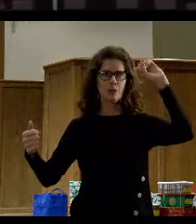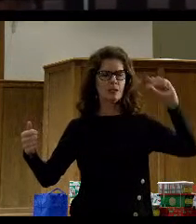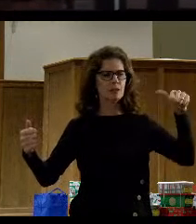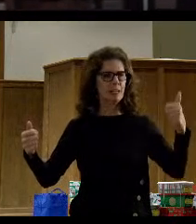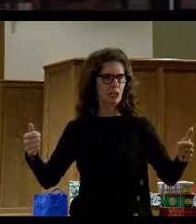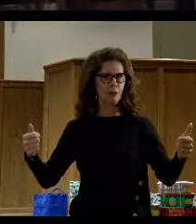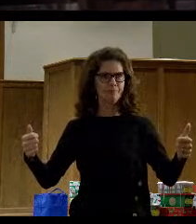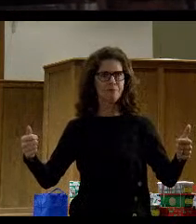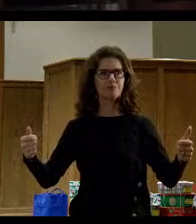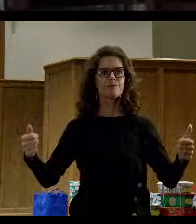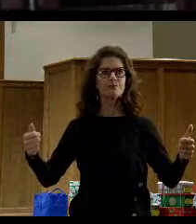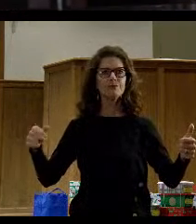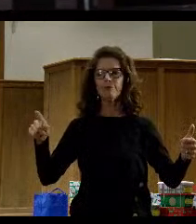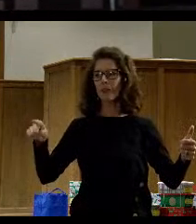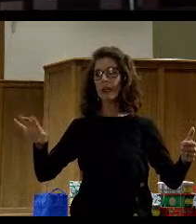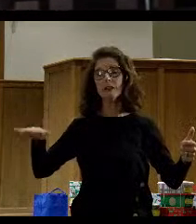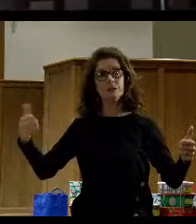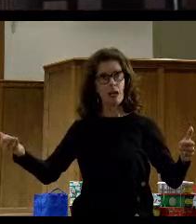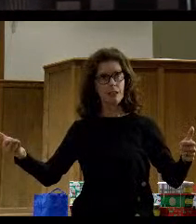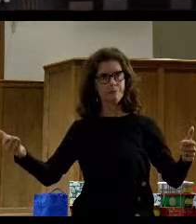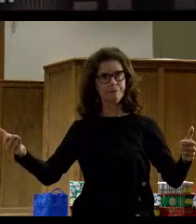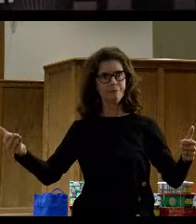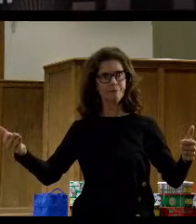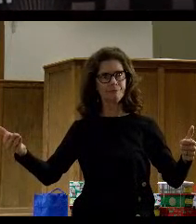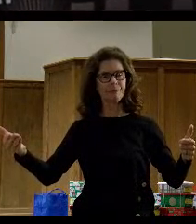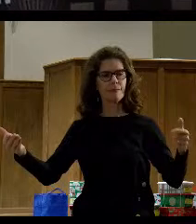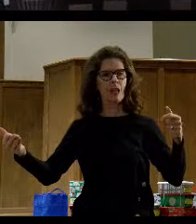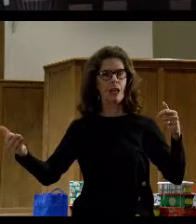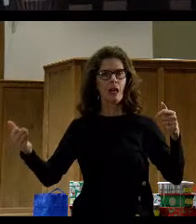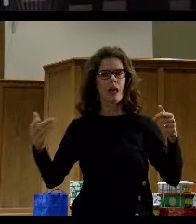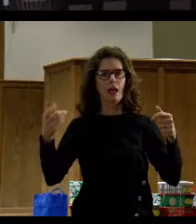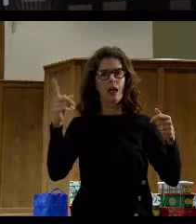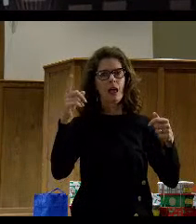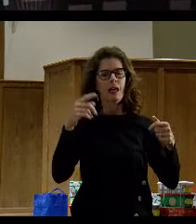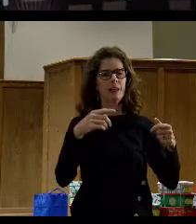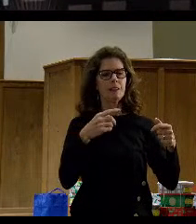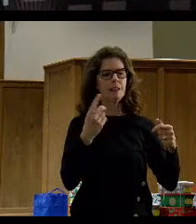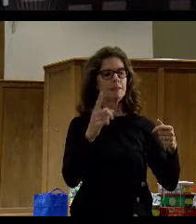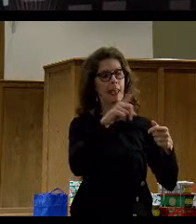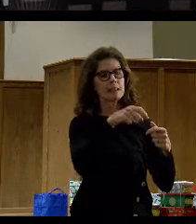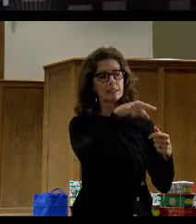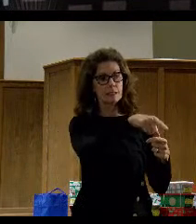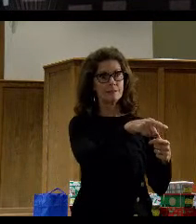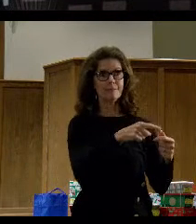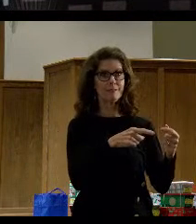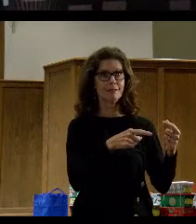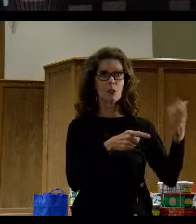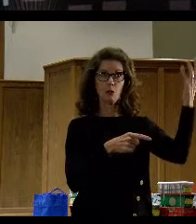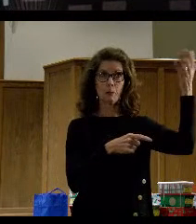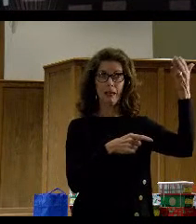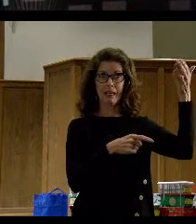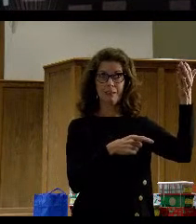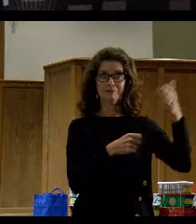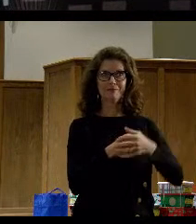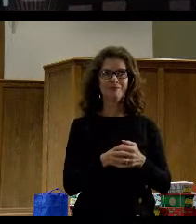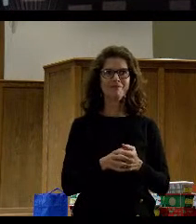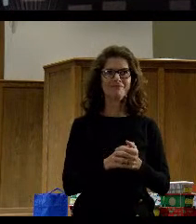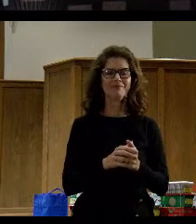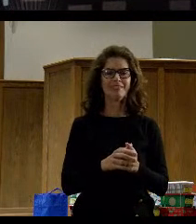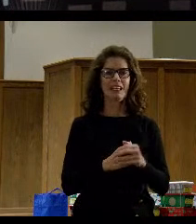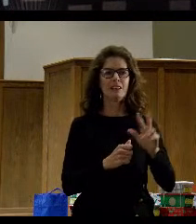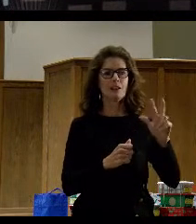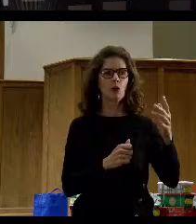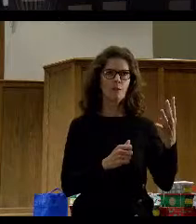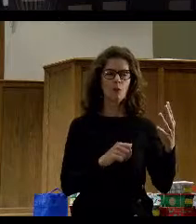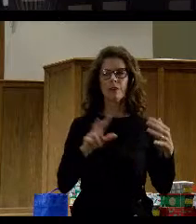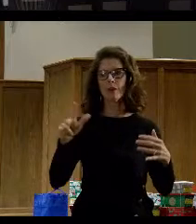Eisenhower's funeral. These are the 34th and 37th presidents of the United States of America. And when Nixon was